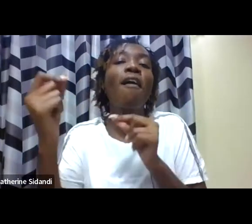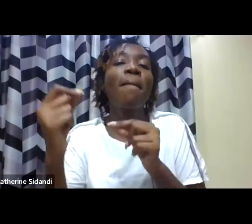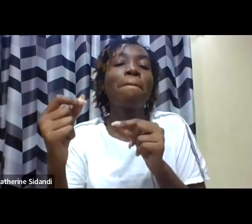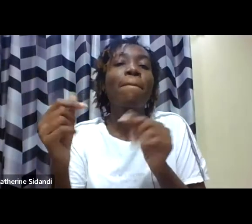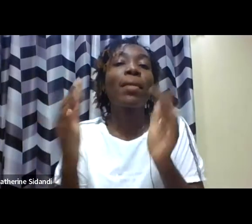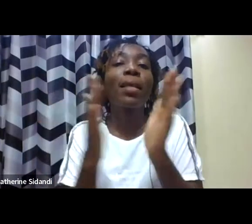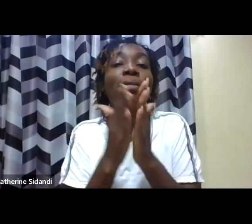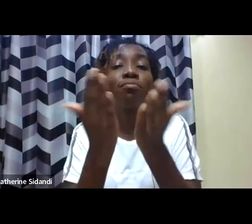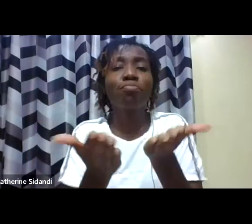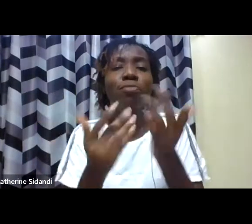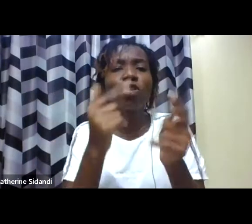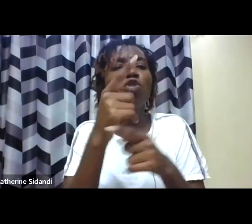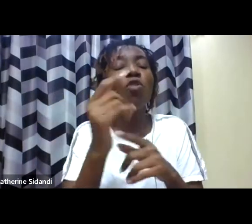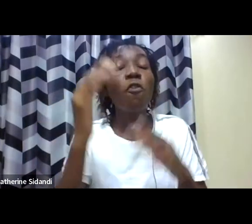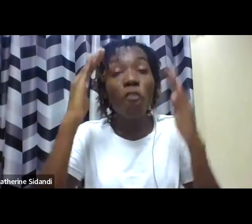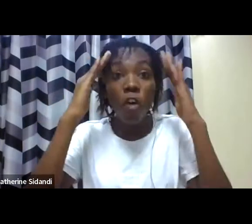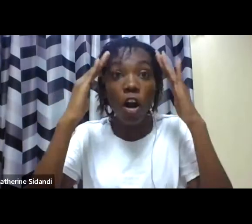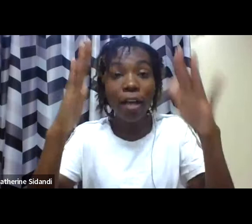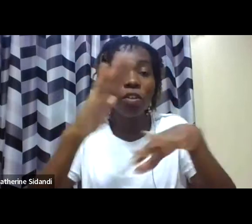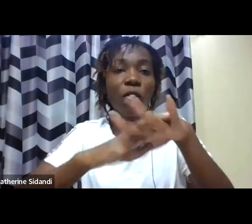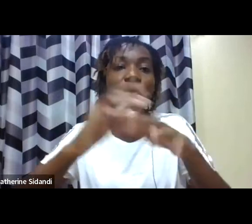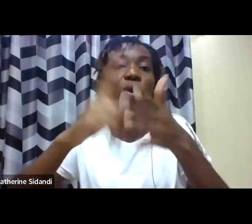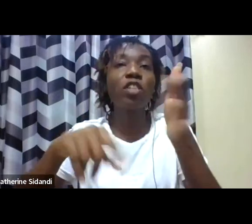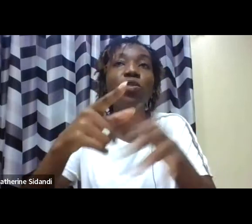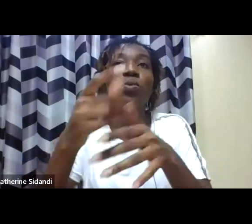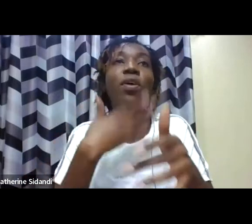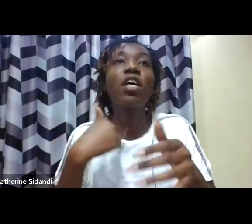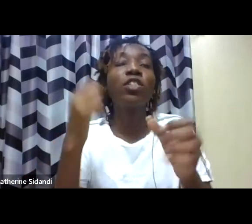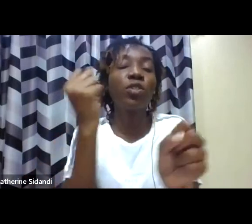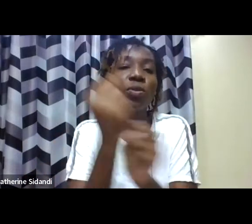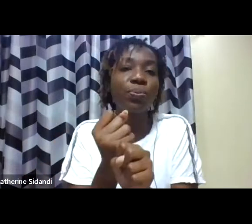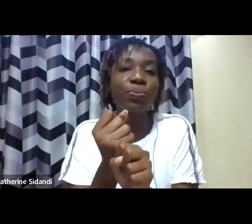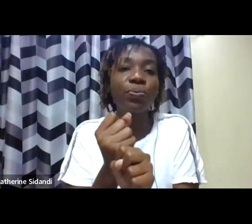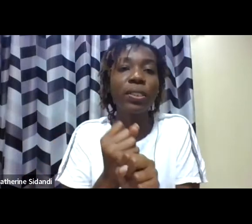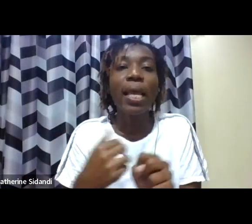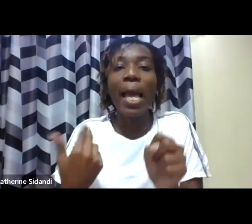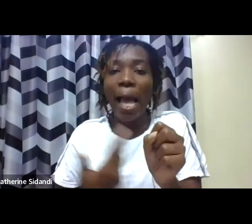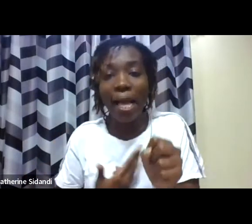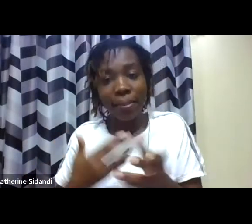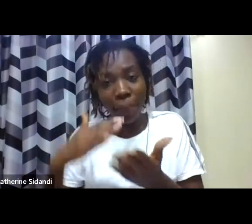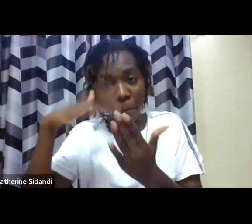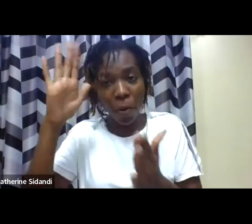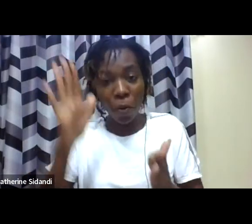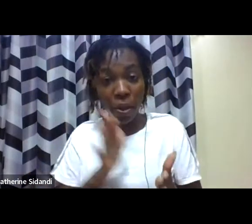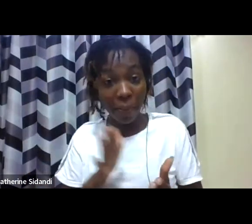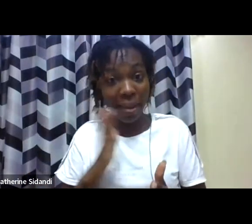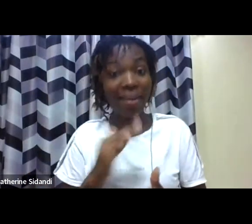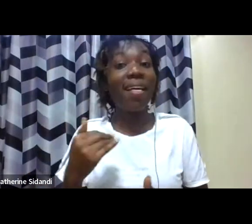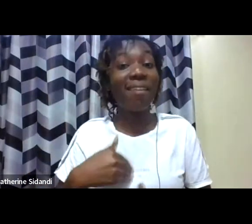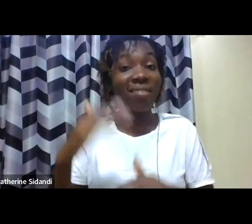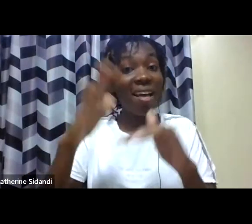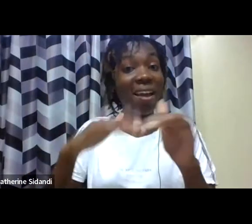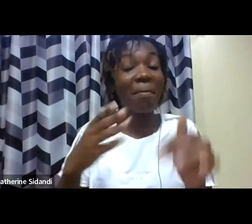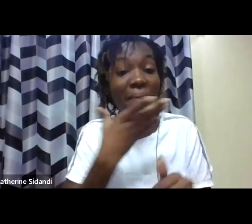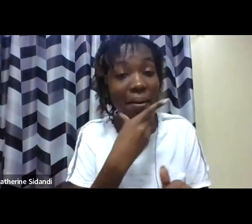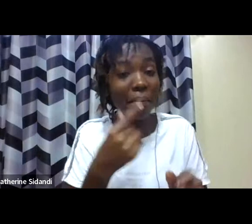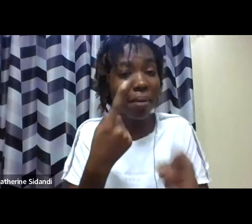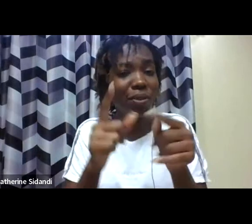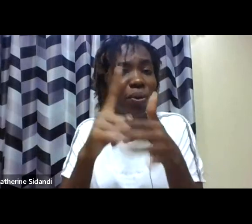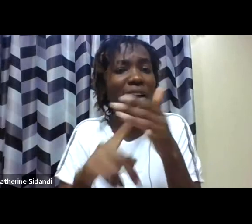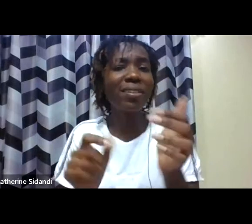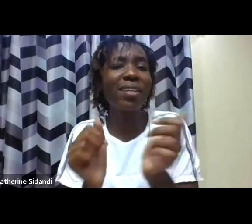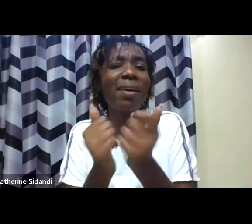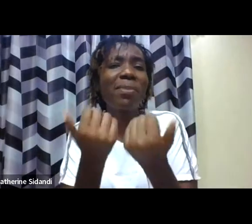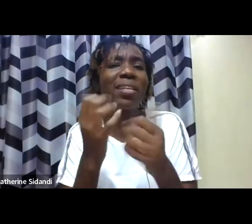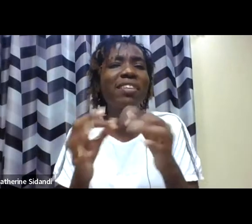you're focused on what you want to do. We are more women than men in the world. So what happens when all of us